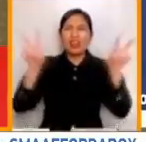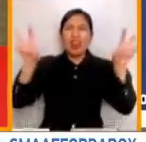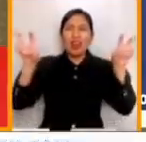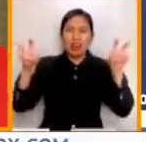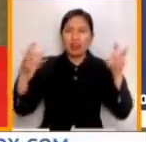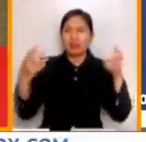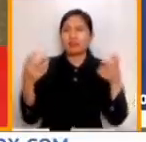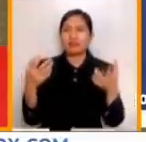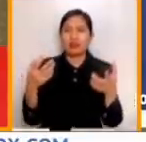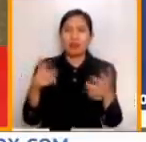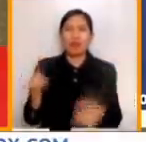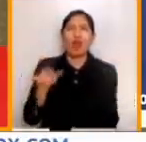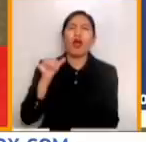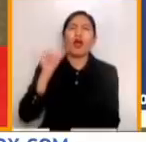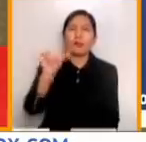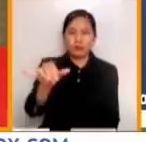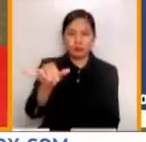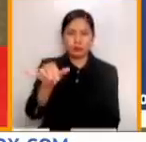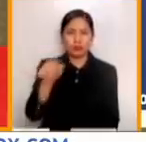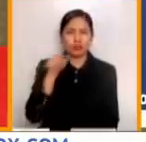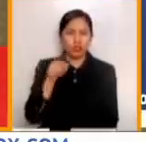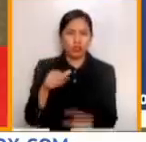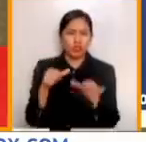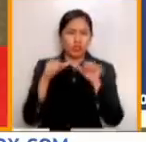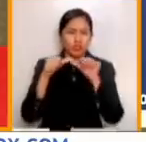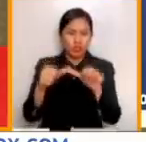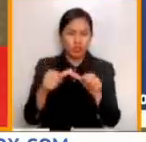come, you are overstepping your